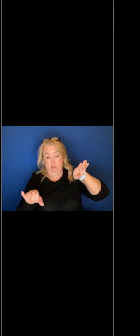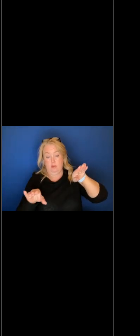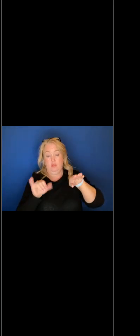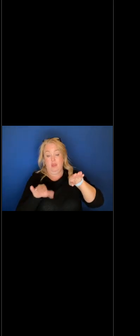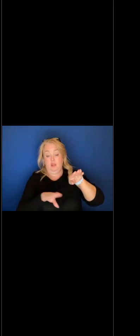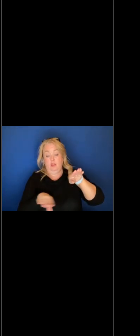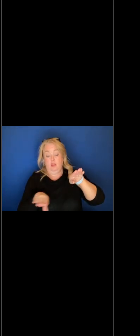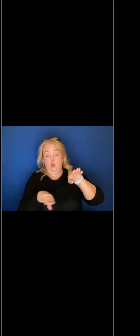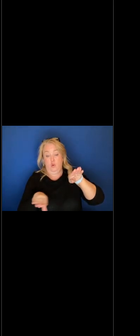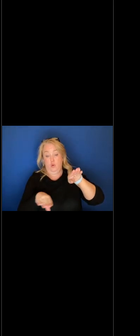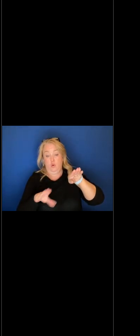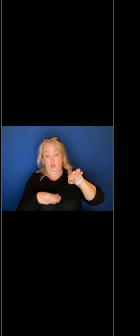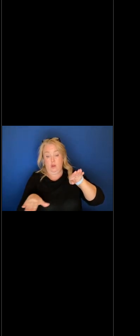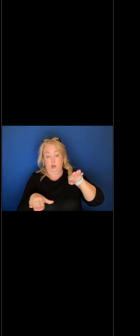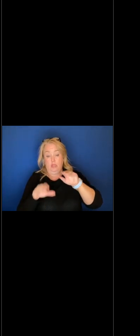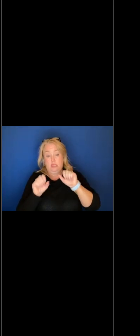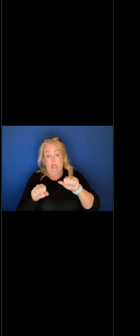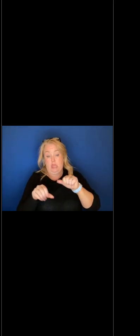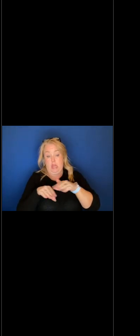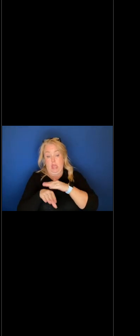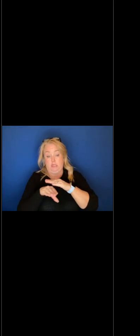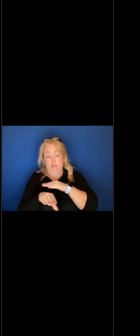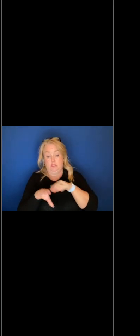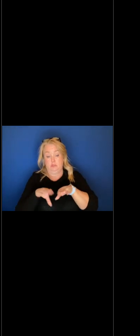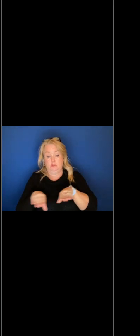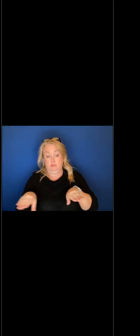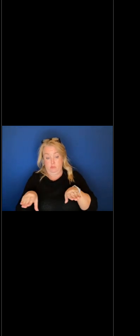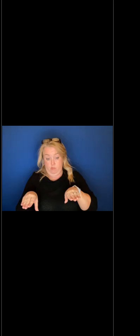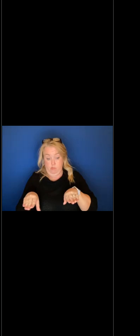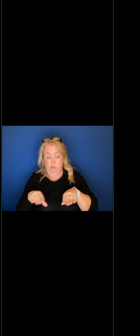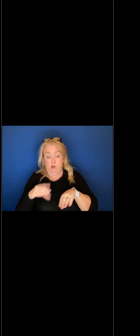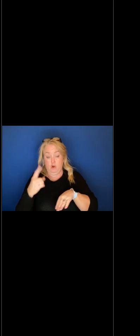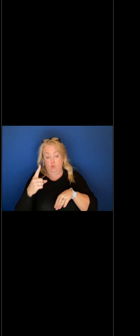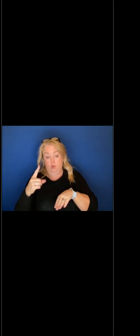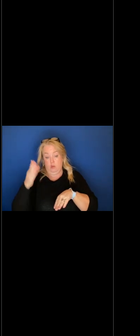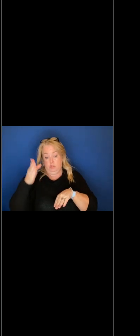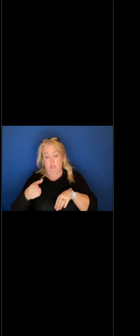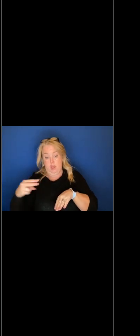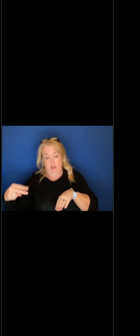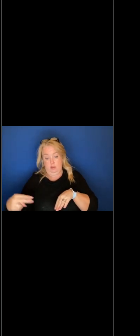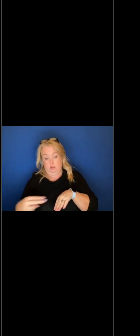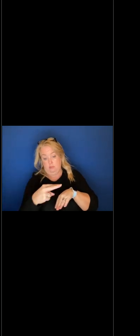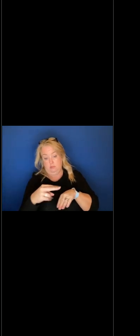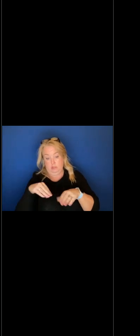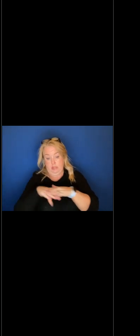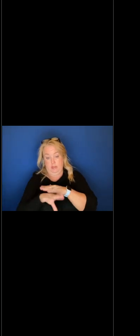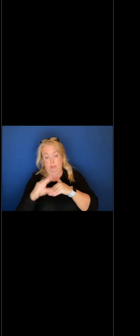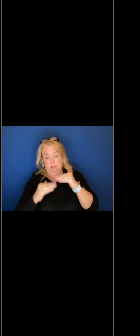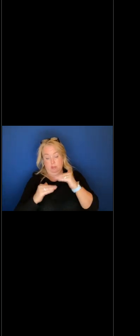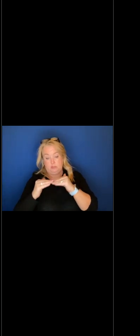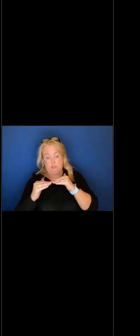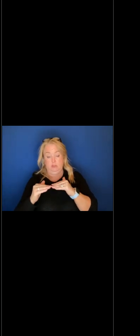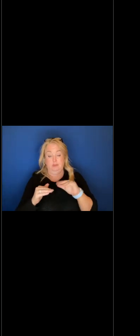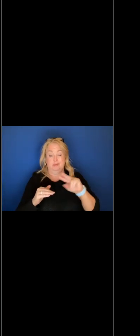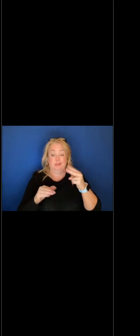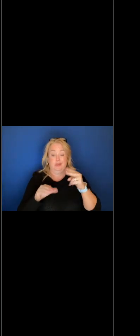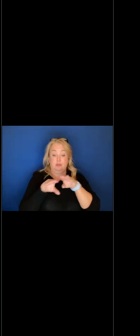the lowest story can be accessed on grade on one side of the building, and the